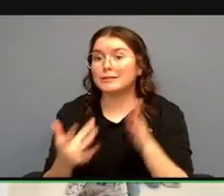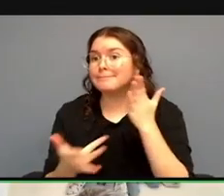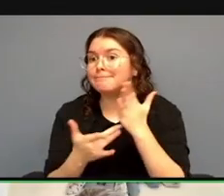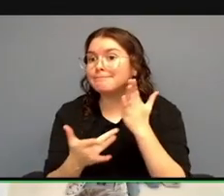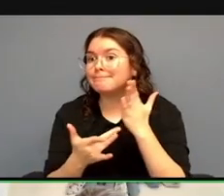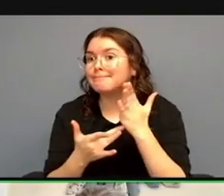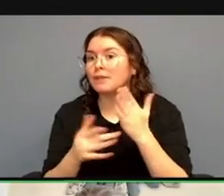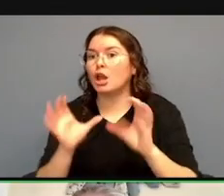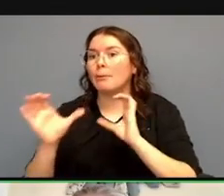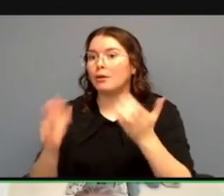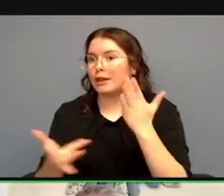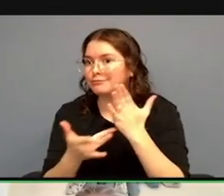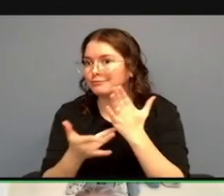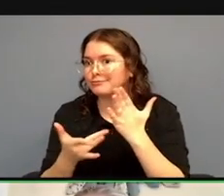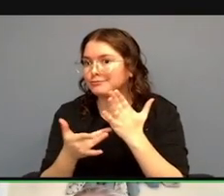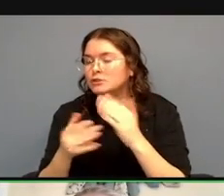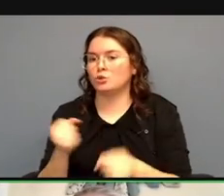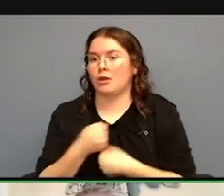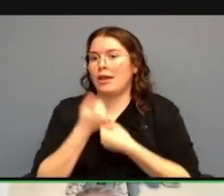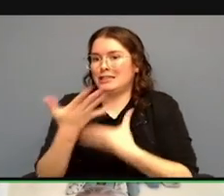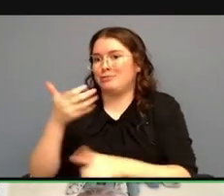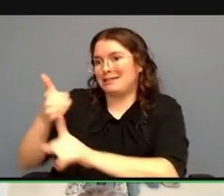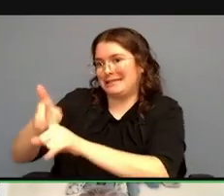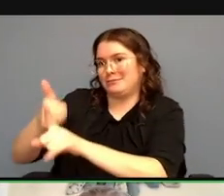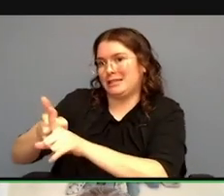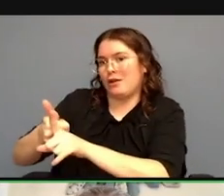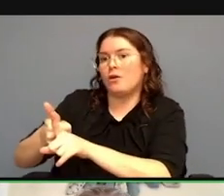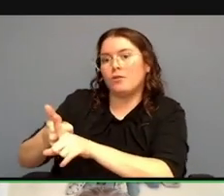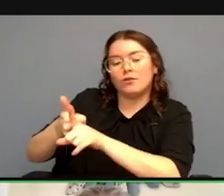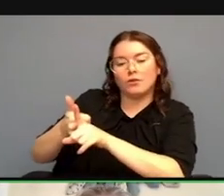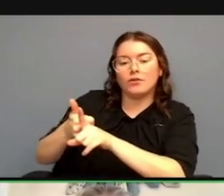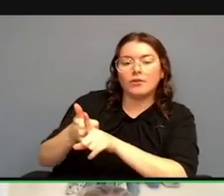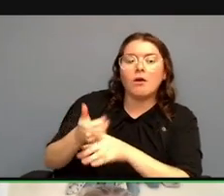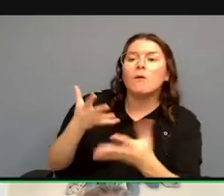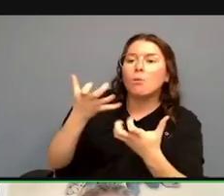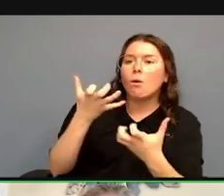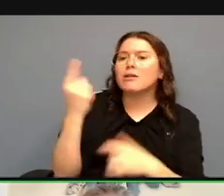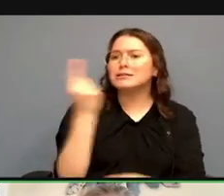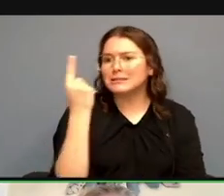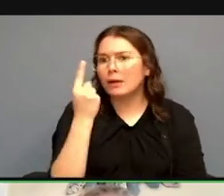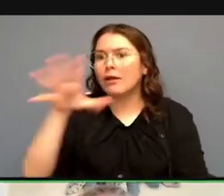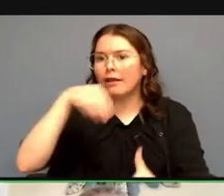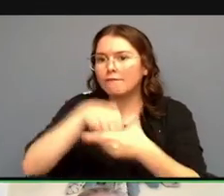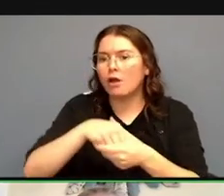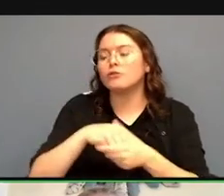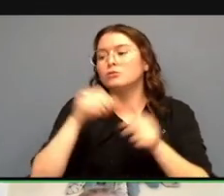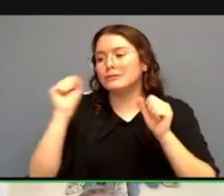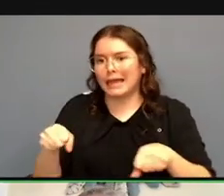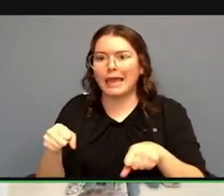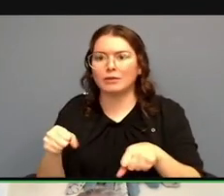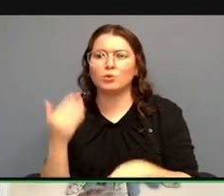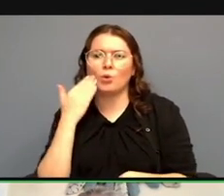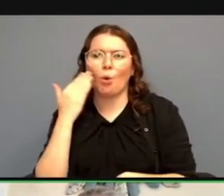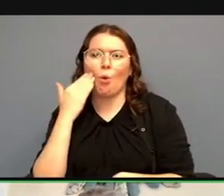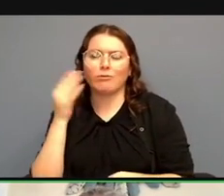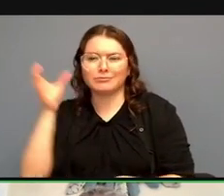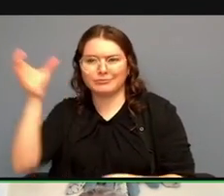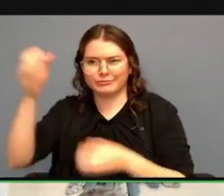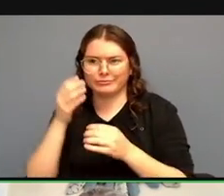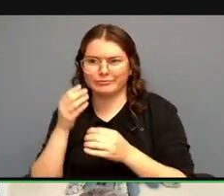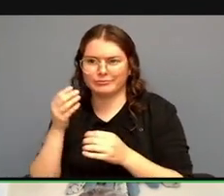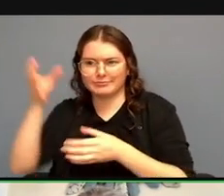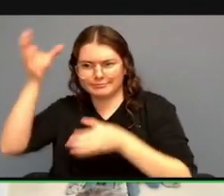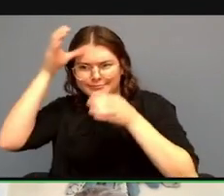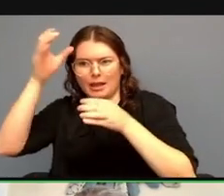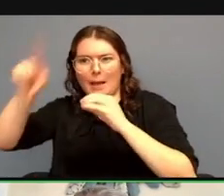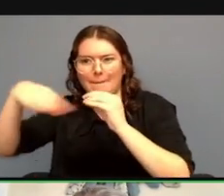communication device, to express themselves. So we want someone to be involved that can speak to that. We'd want a deaf and